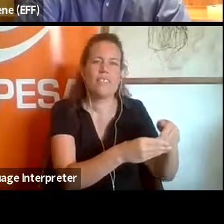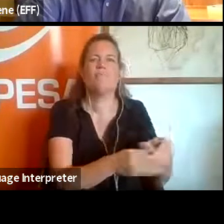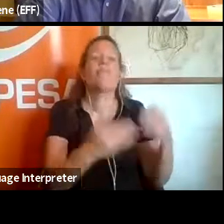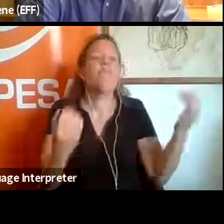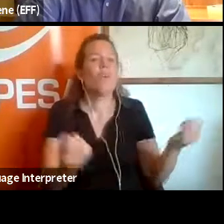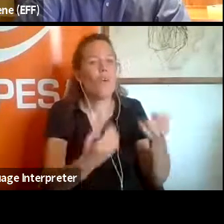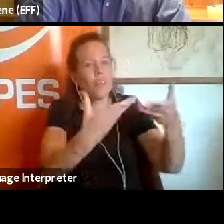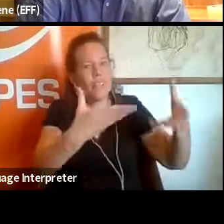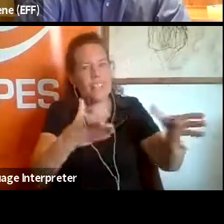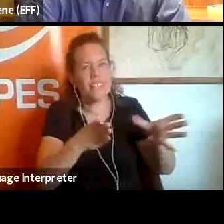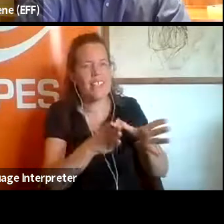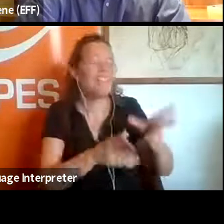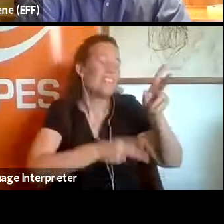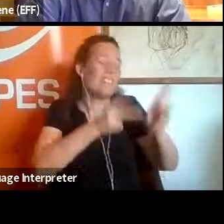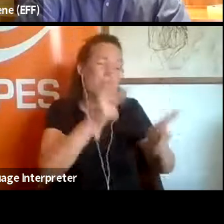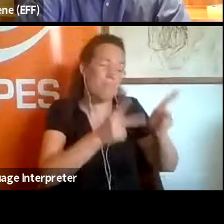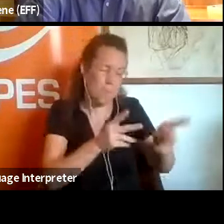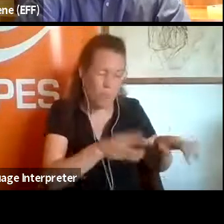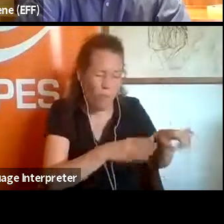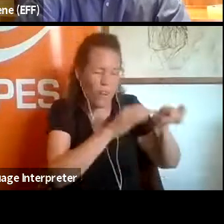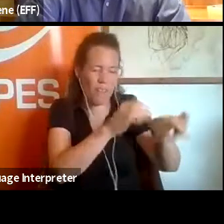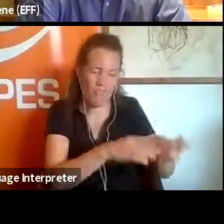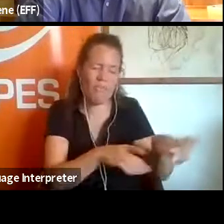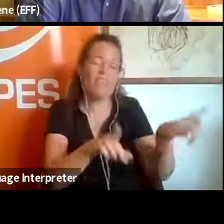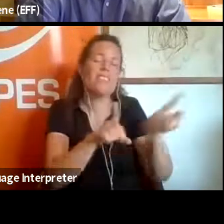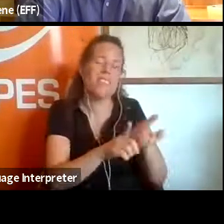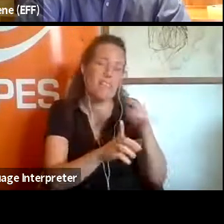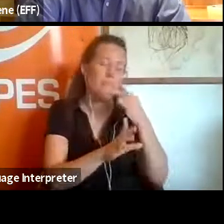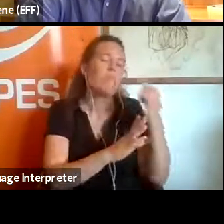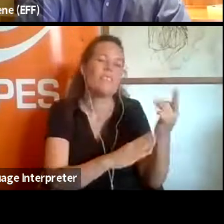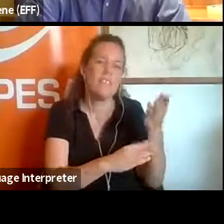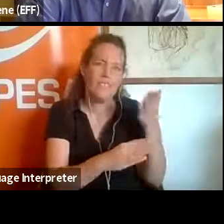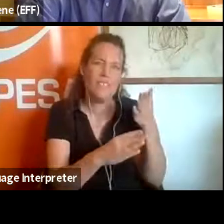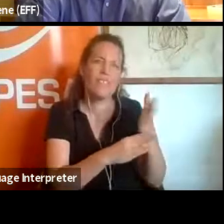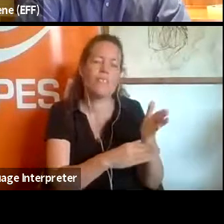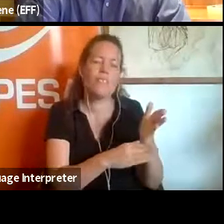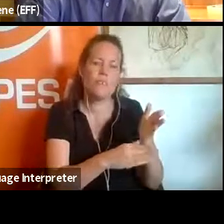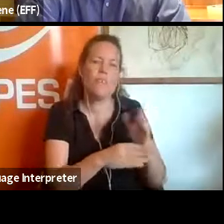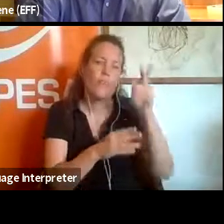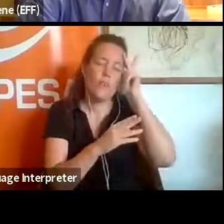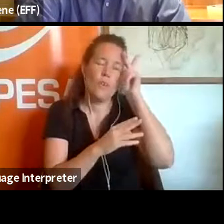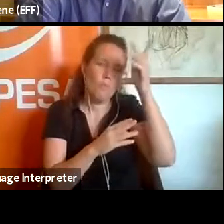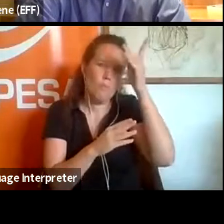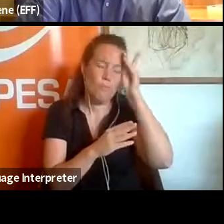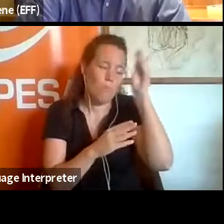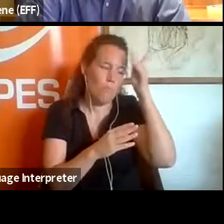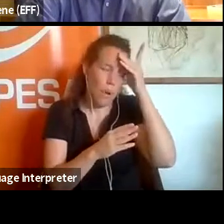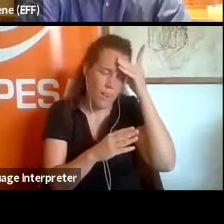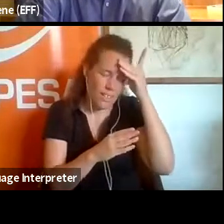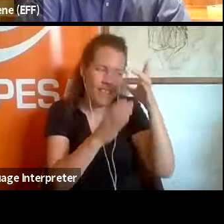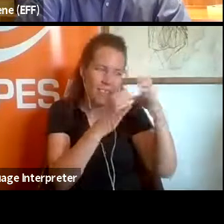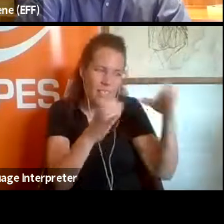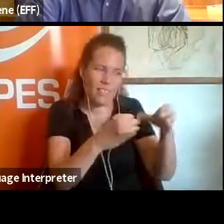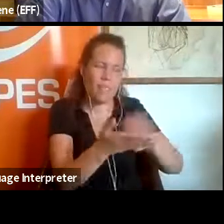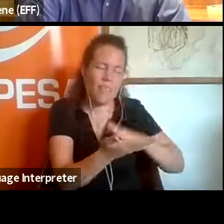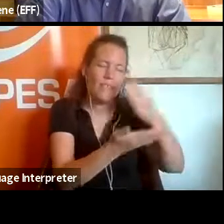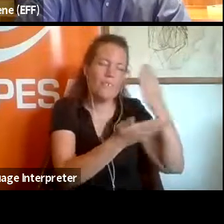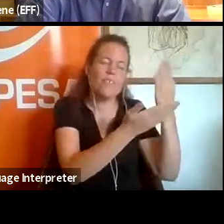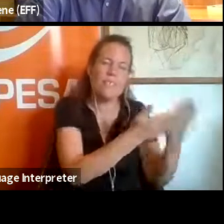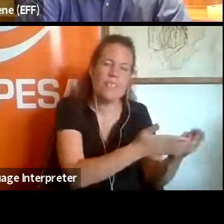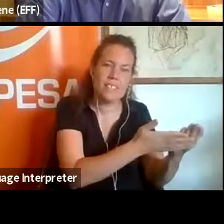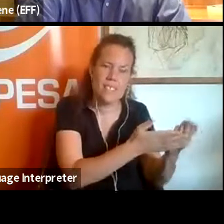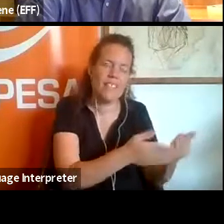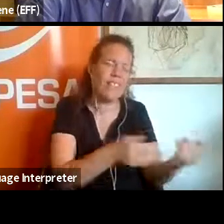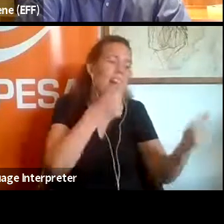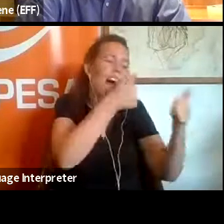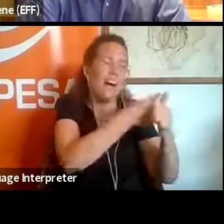people involved highlighted the importance to have policy translated, the company's policies translated and adapted to different